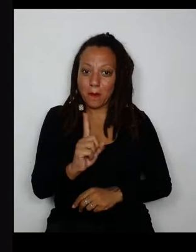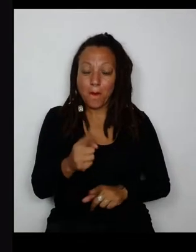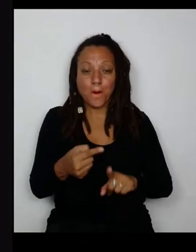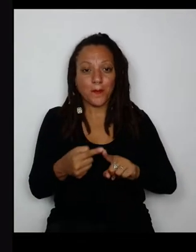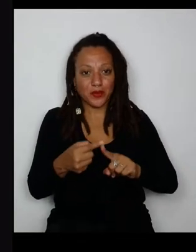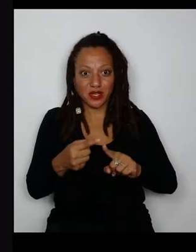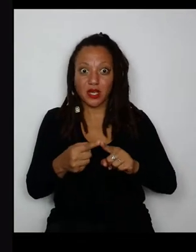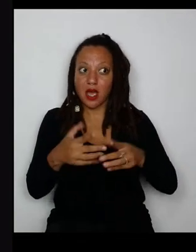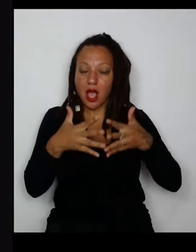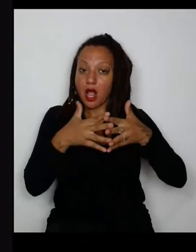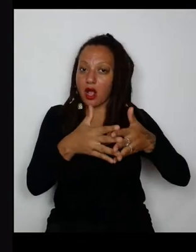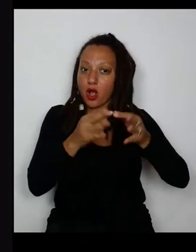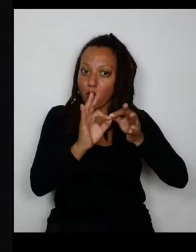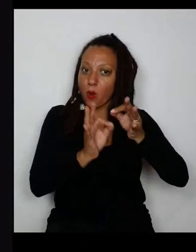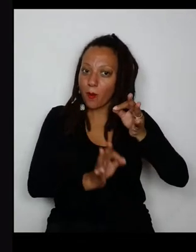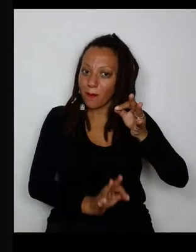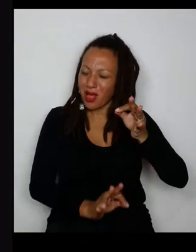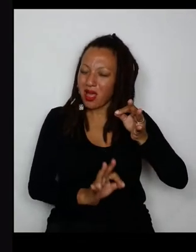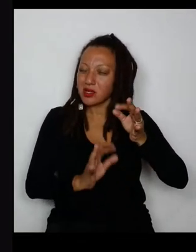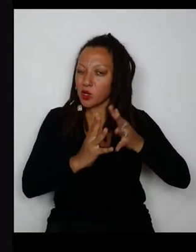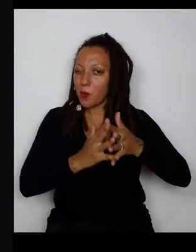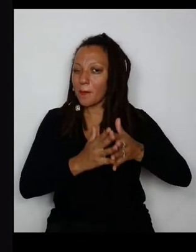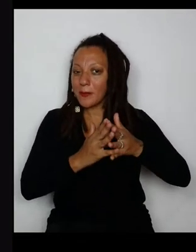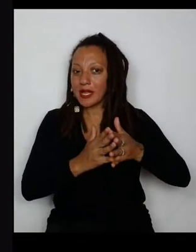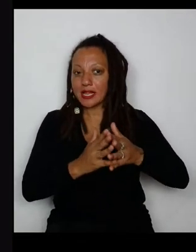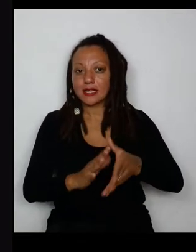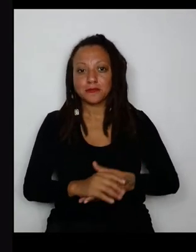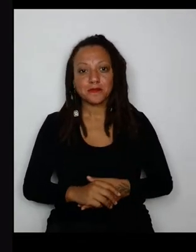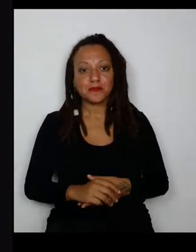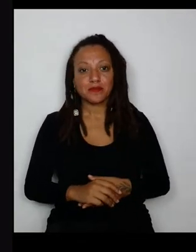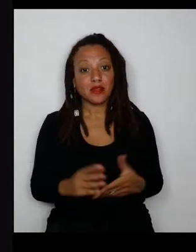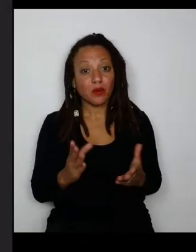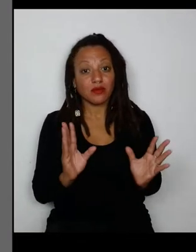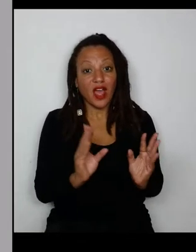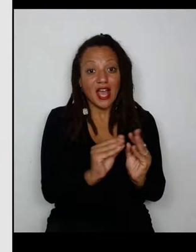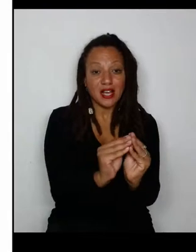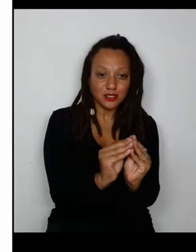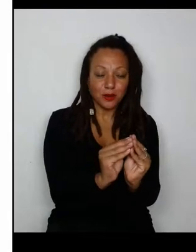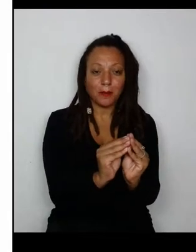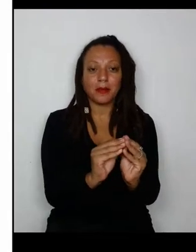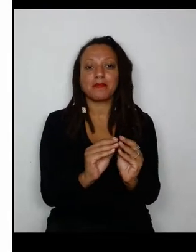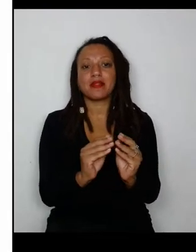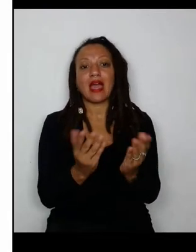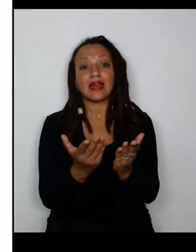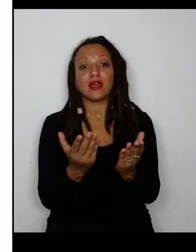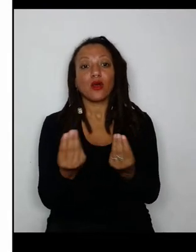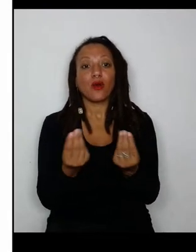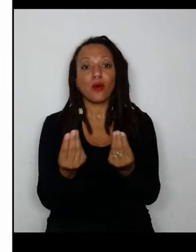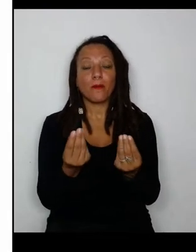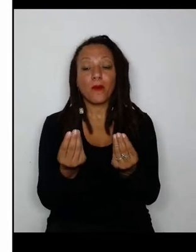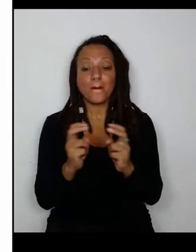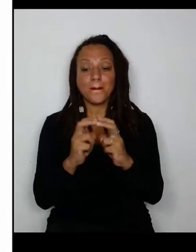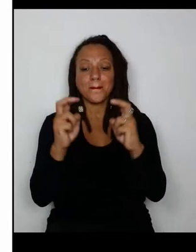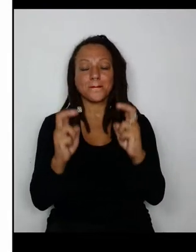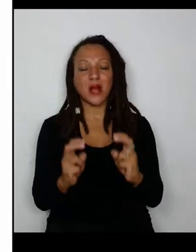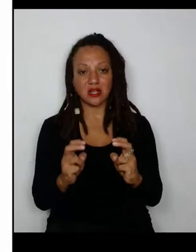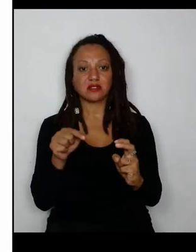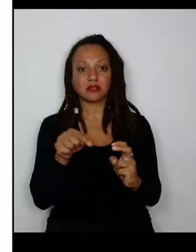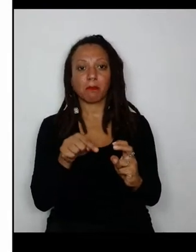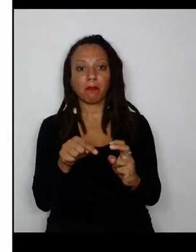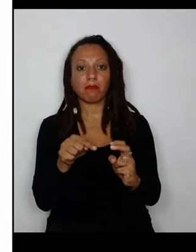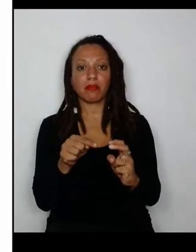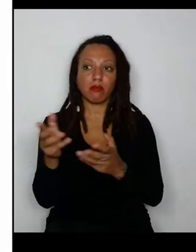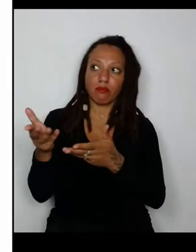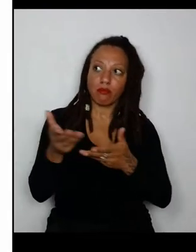into that today because it is a very complex issue so i'm going to summarize this issue so that we can finally